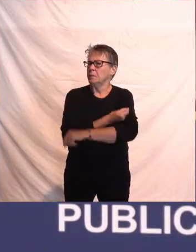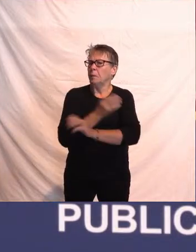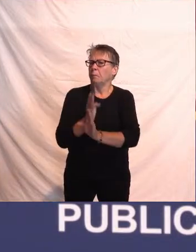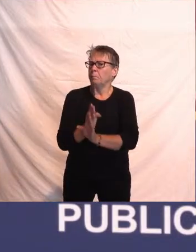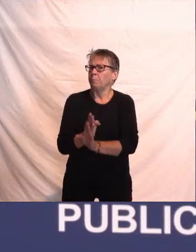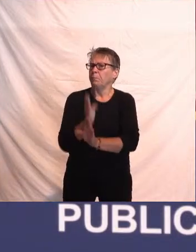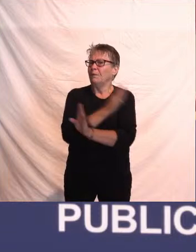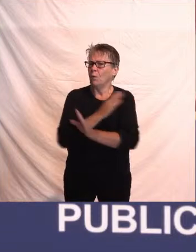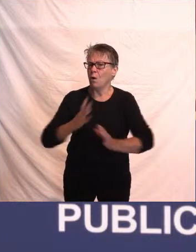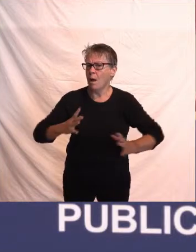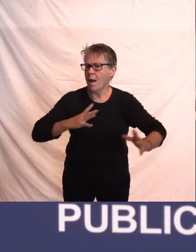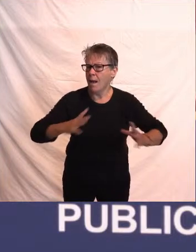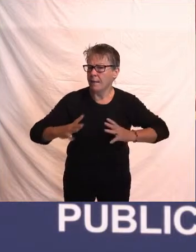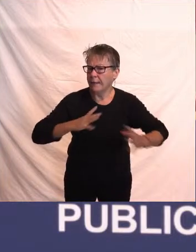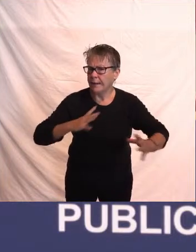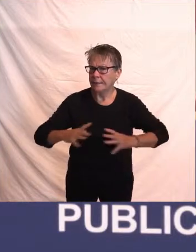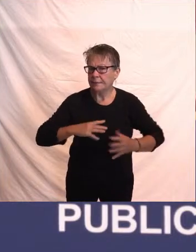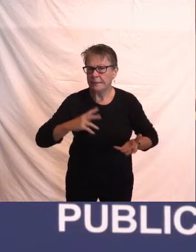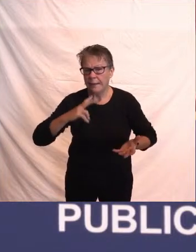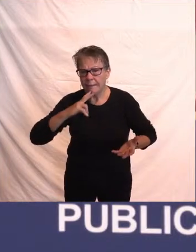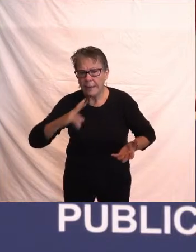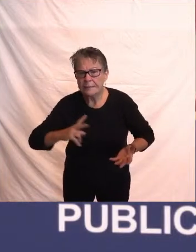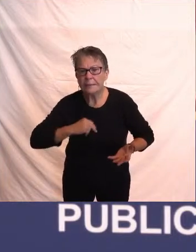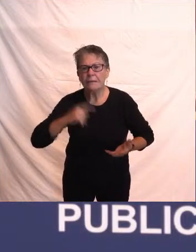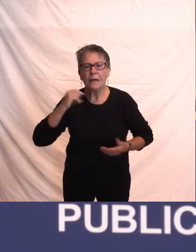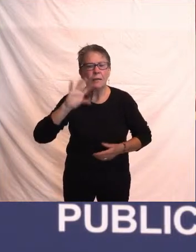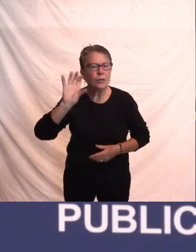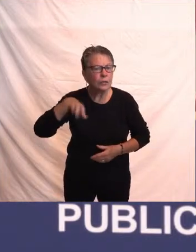so please schedule your booster now.